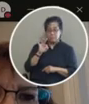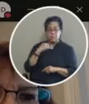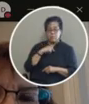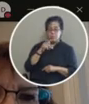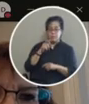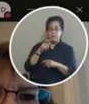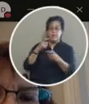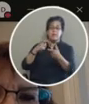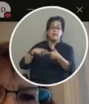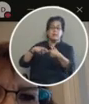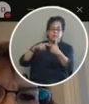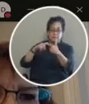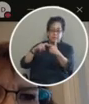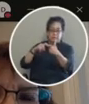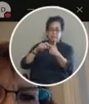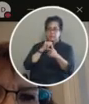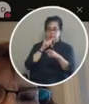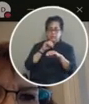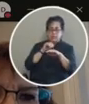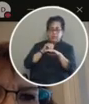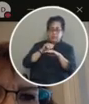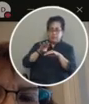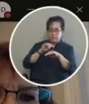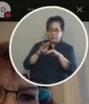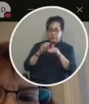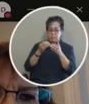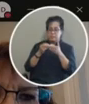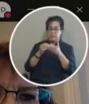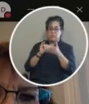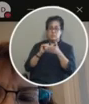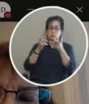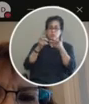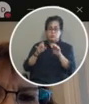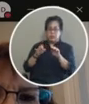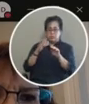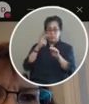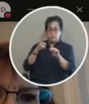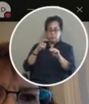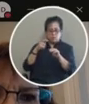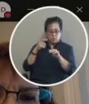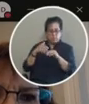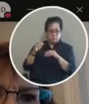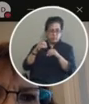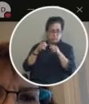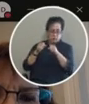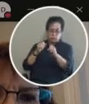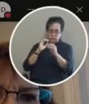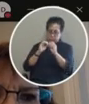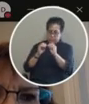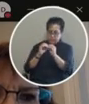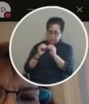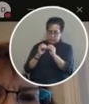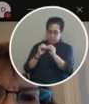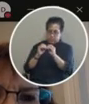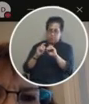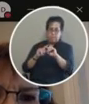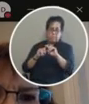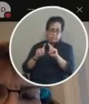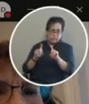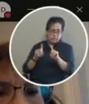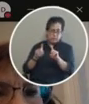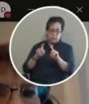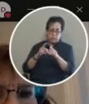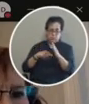stop on that, it's not going to impact the dollars that are already set aside for ongoing street repairs. But what